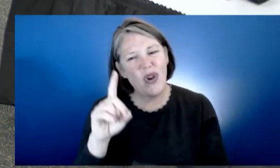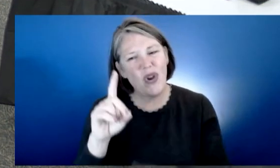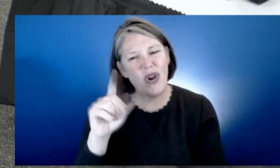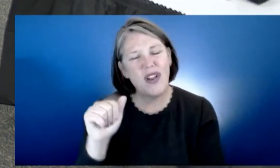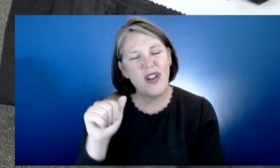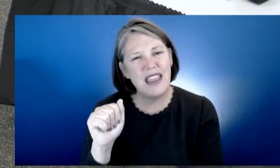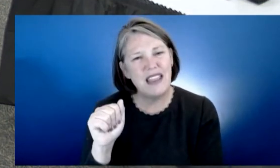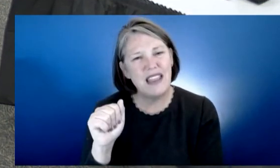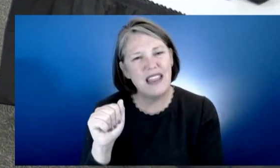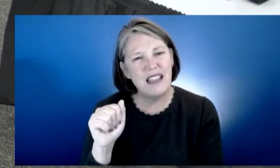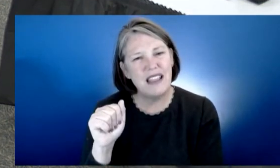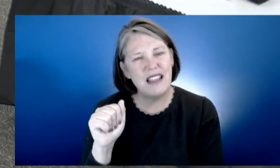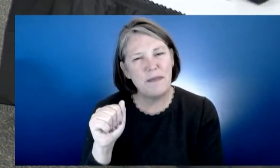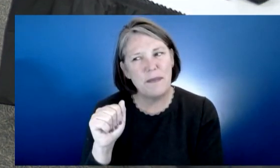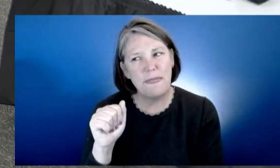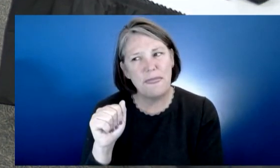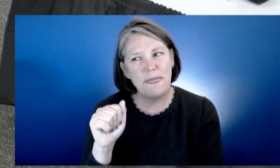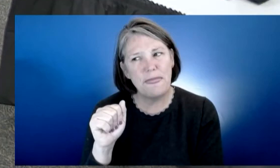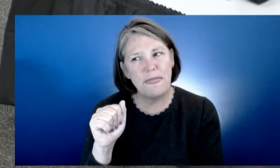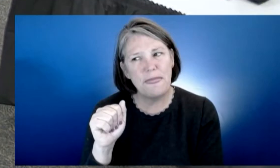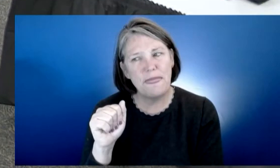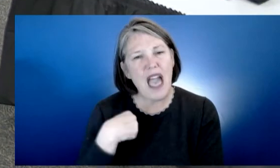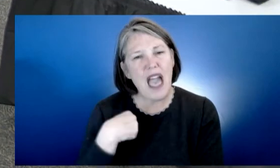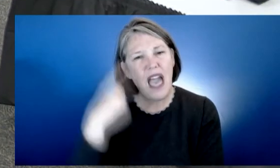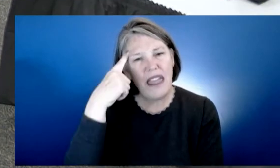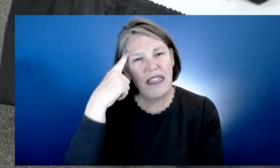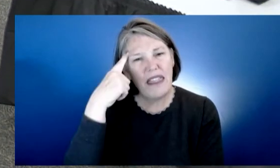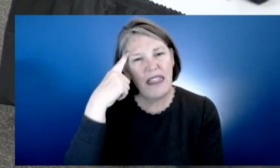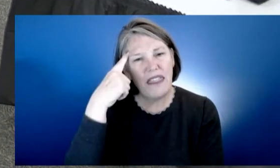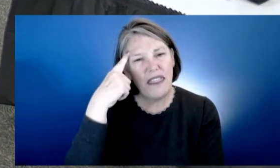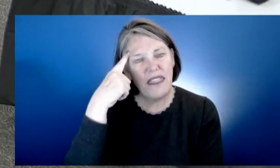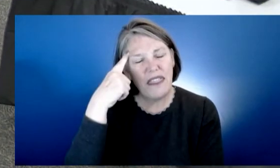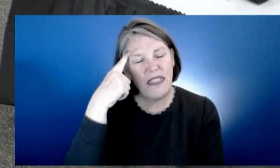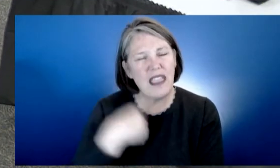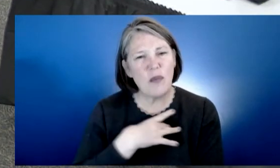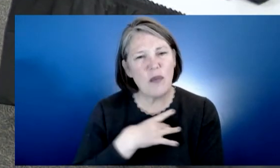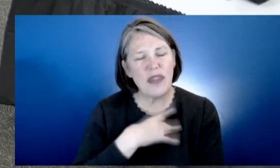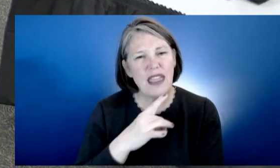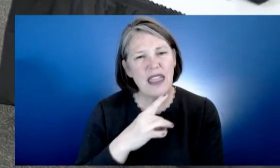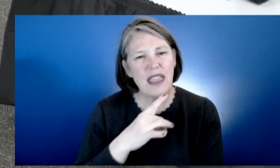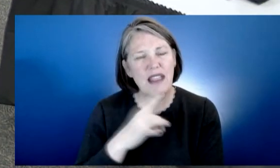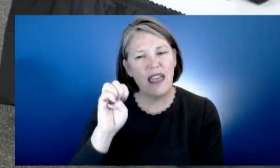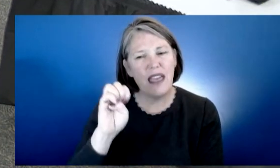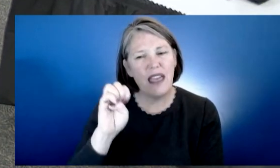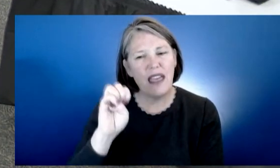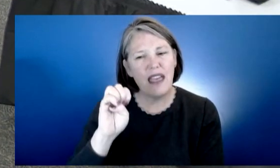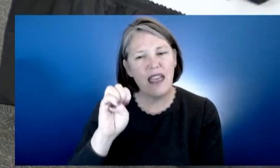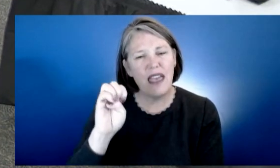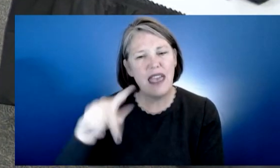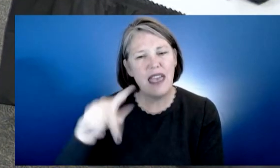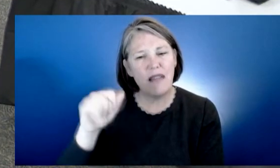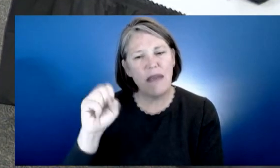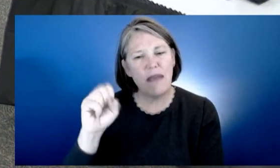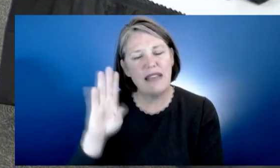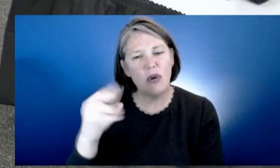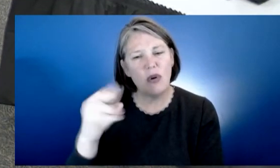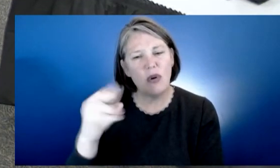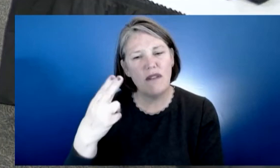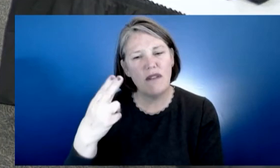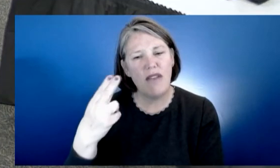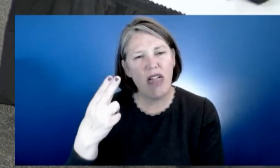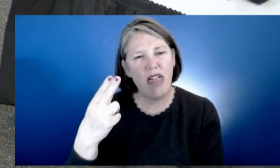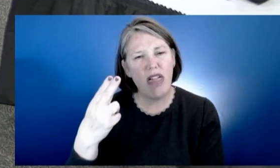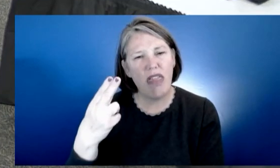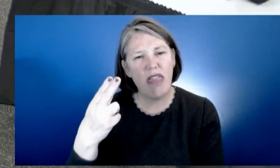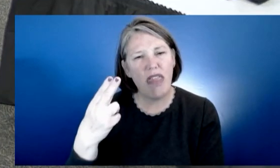immunity. I think I'd like the El Paso County Board of Health to consider a statement